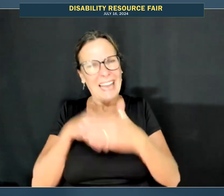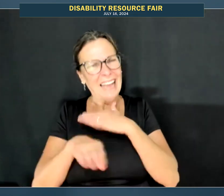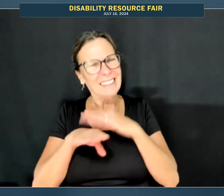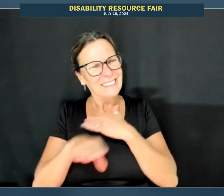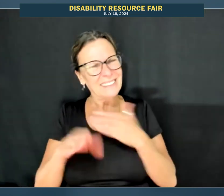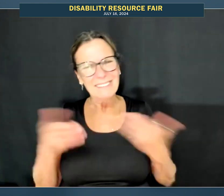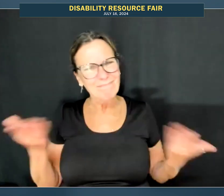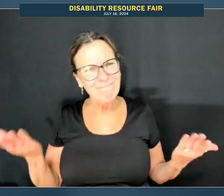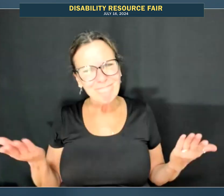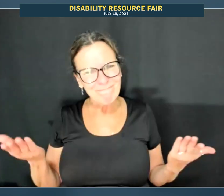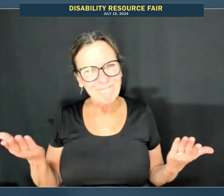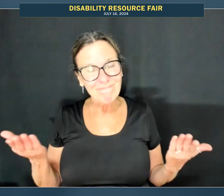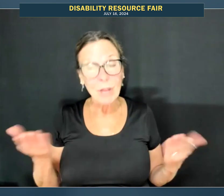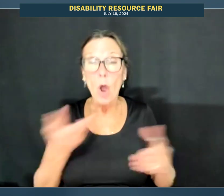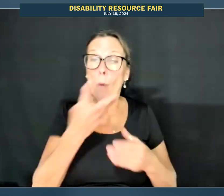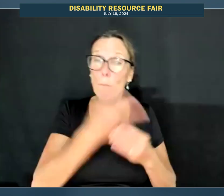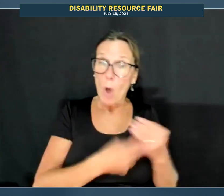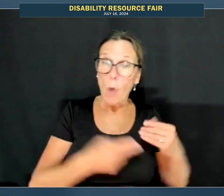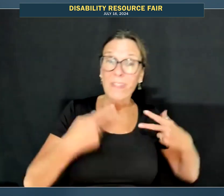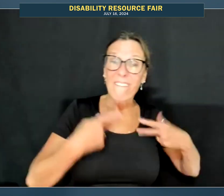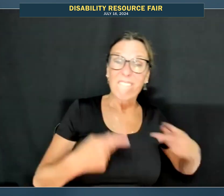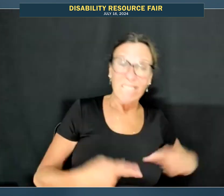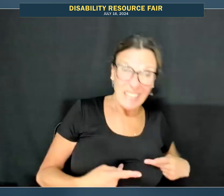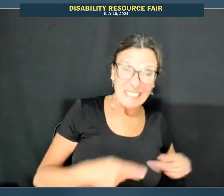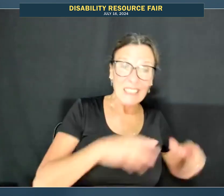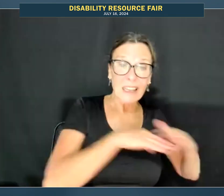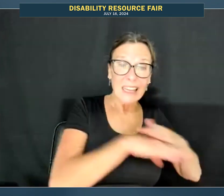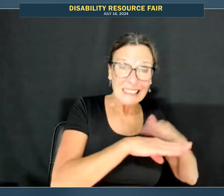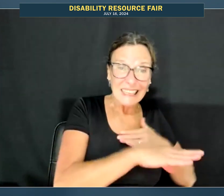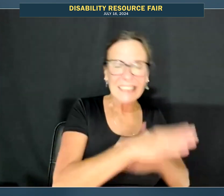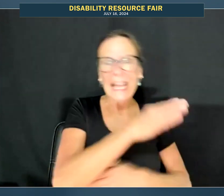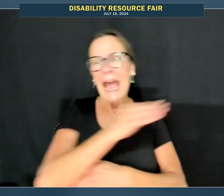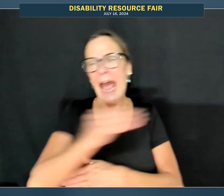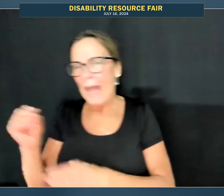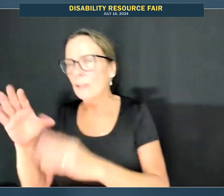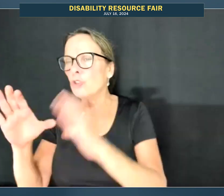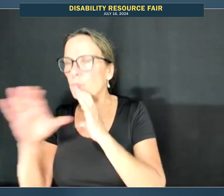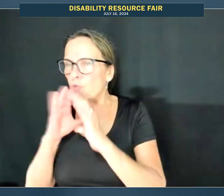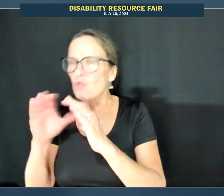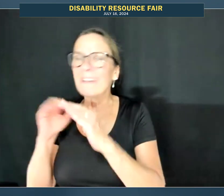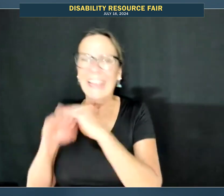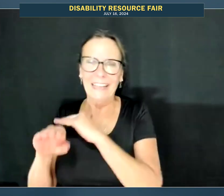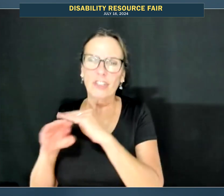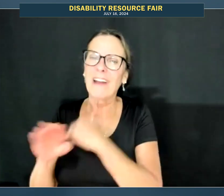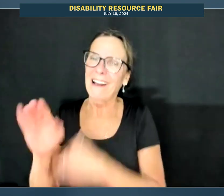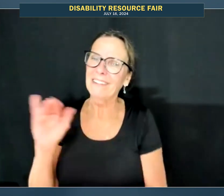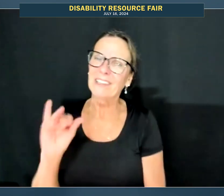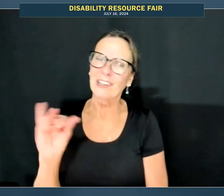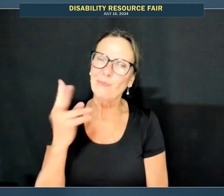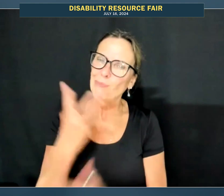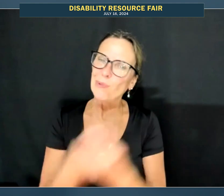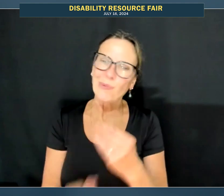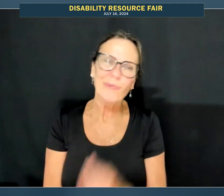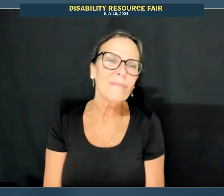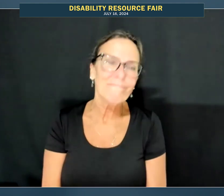I would say both the physical accessibility and the communications accessibility of the city.